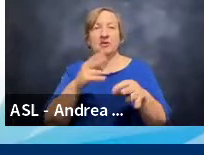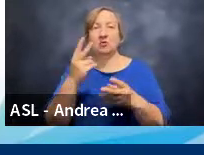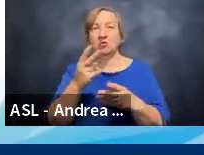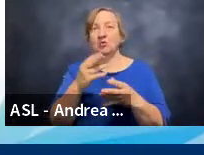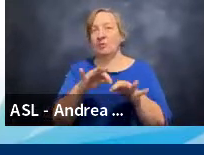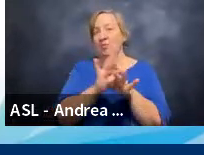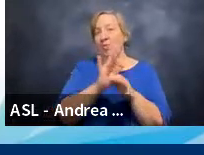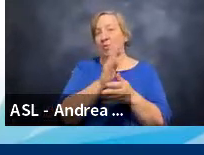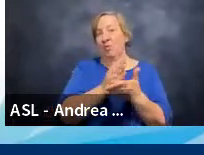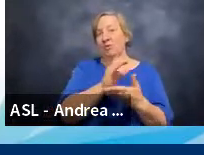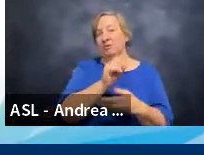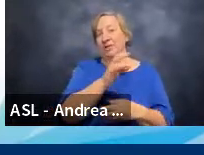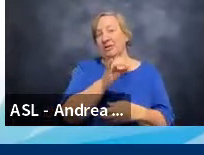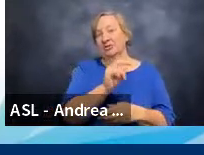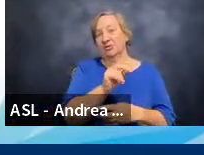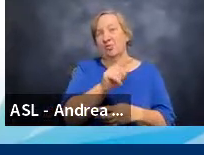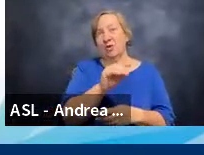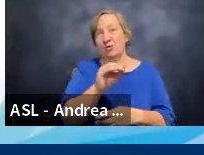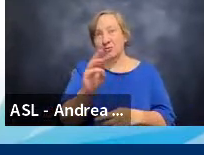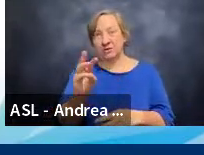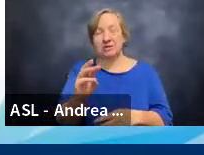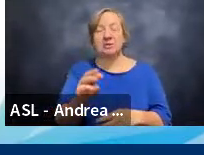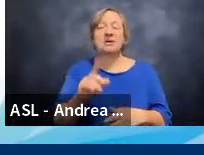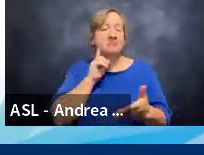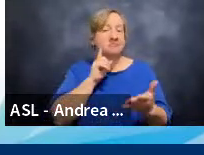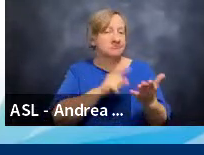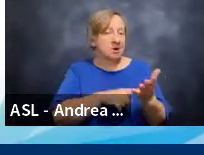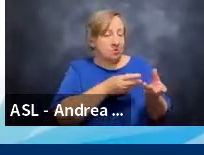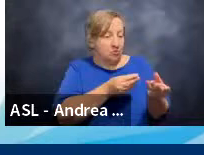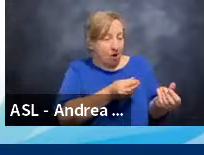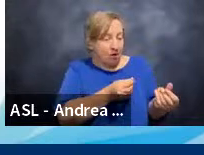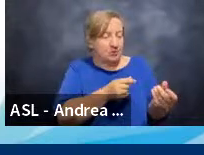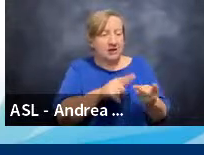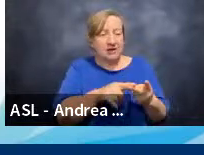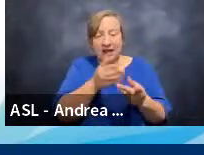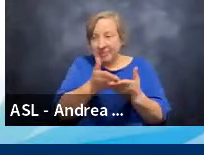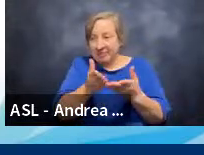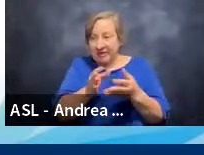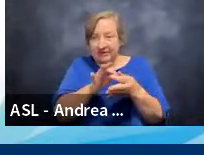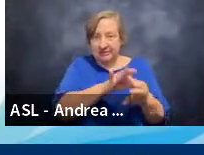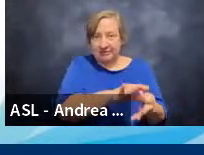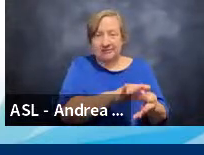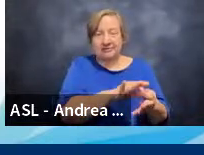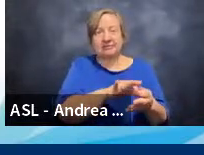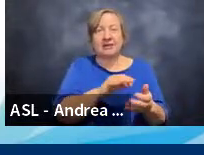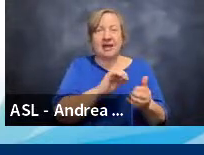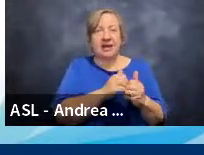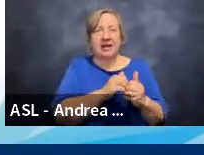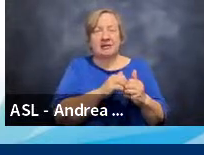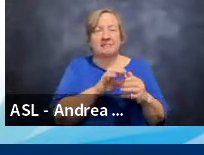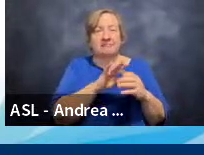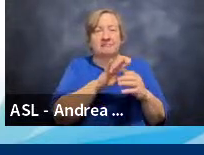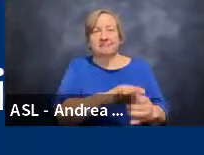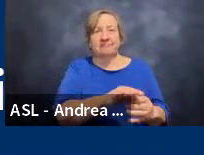process, our identification of properties and assessment of effects to them. Slide,